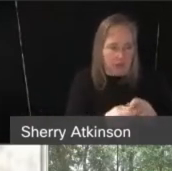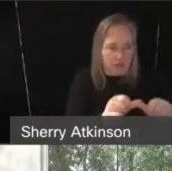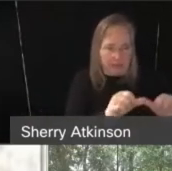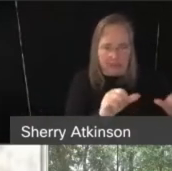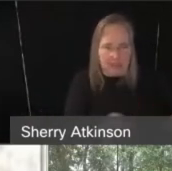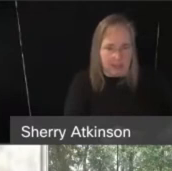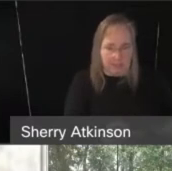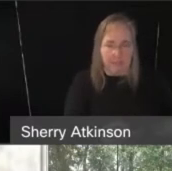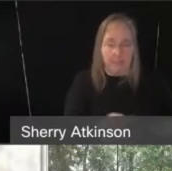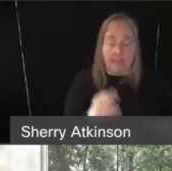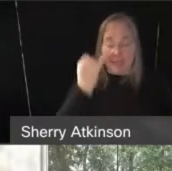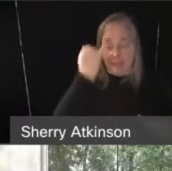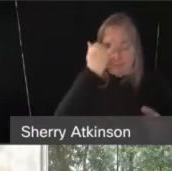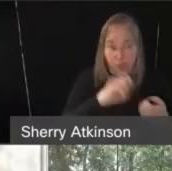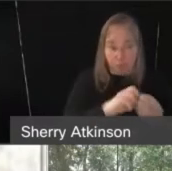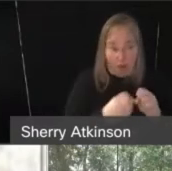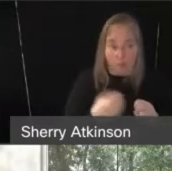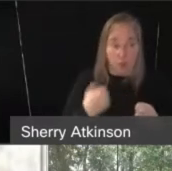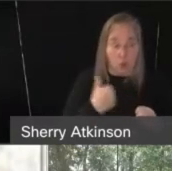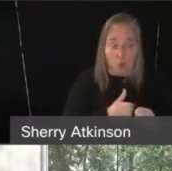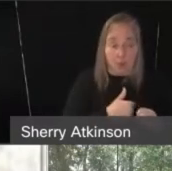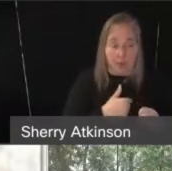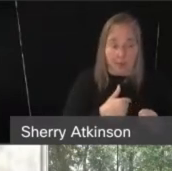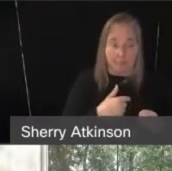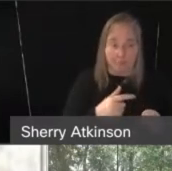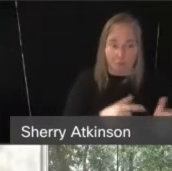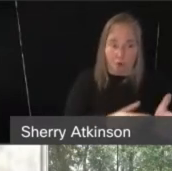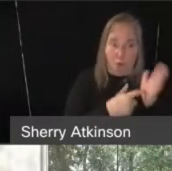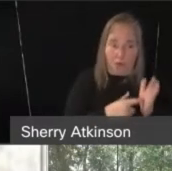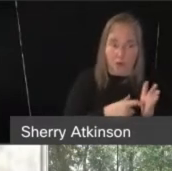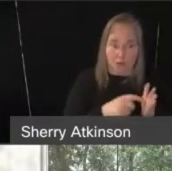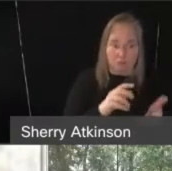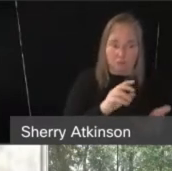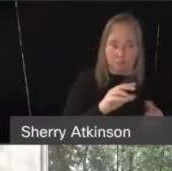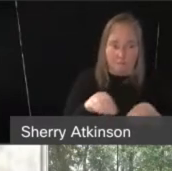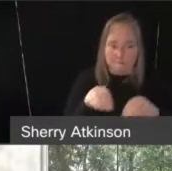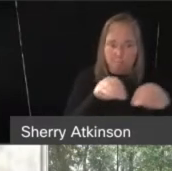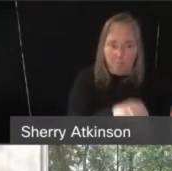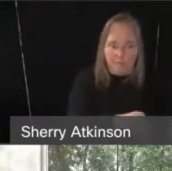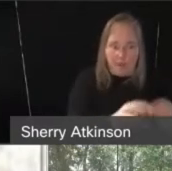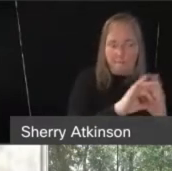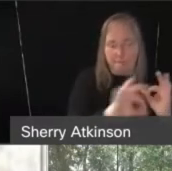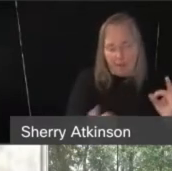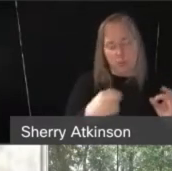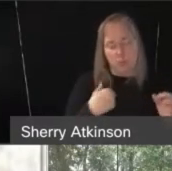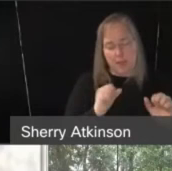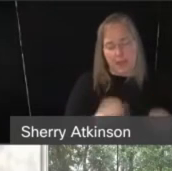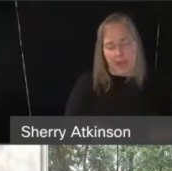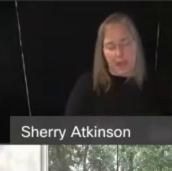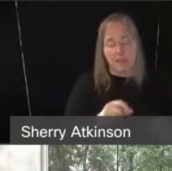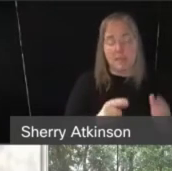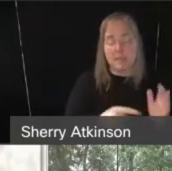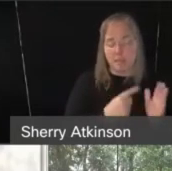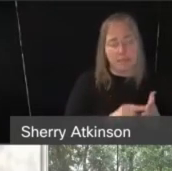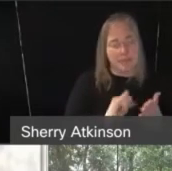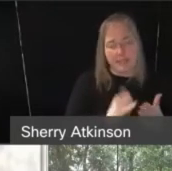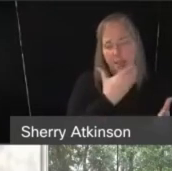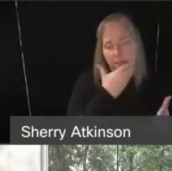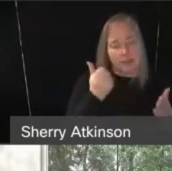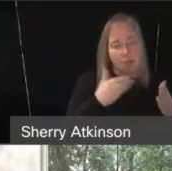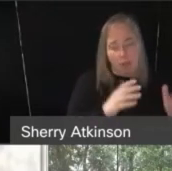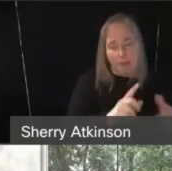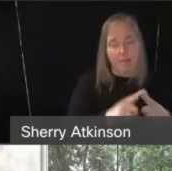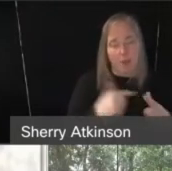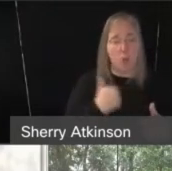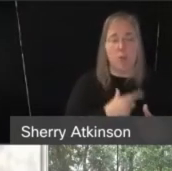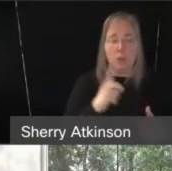have to reconfigure, we try to reconfigure. Sometimes it is the best way that we have, but you know, we do look at that on